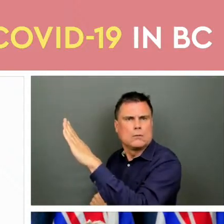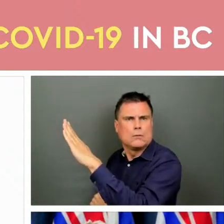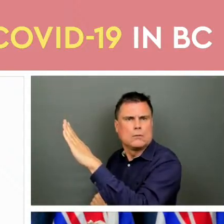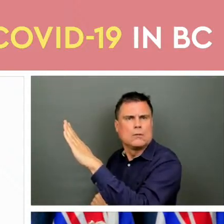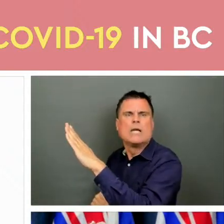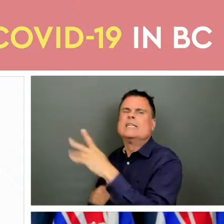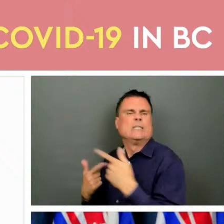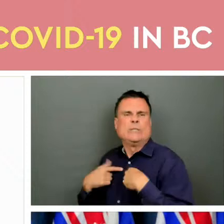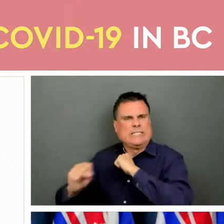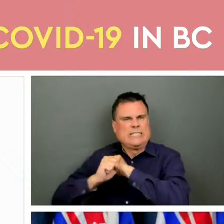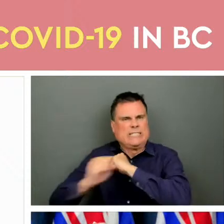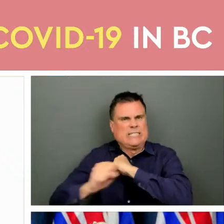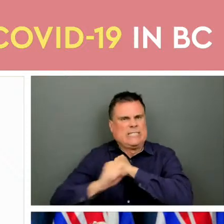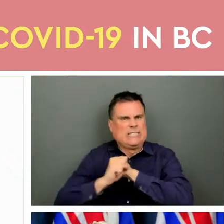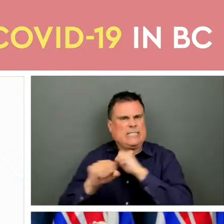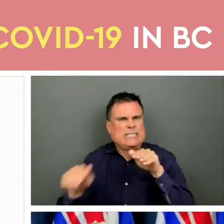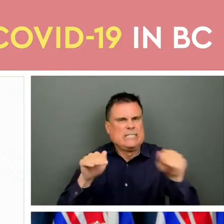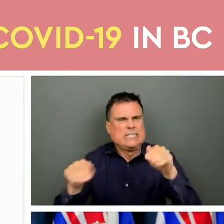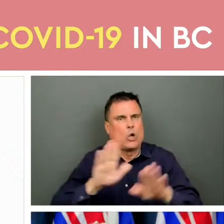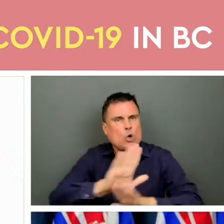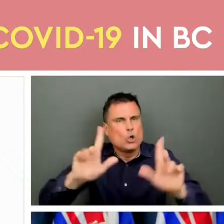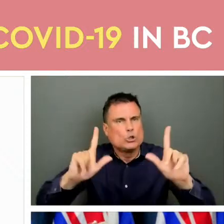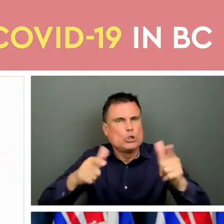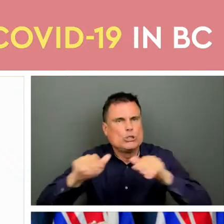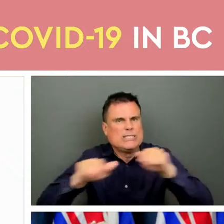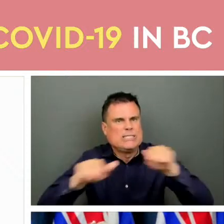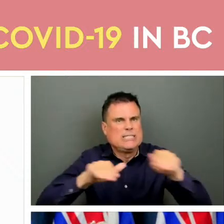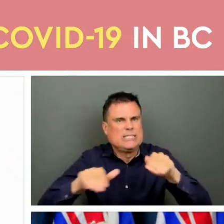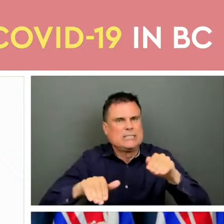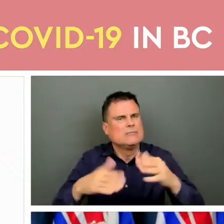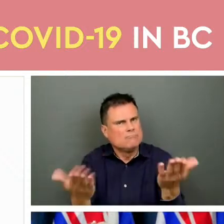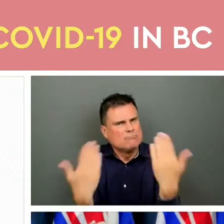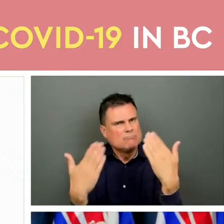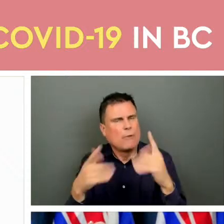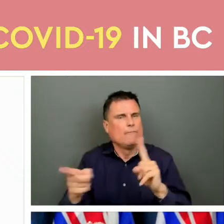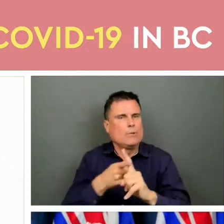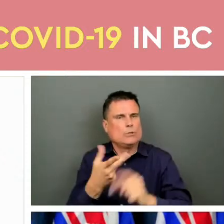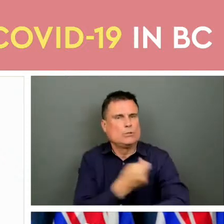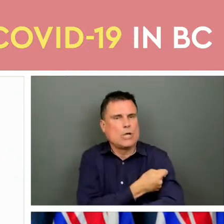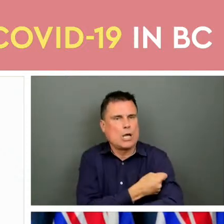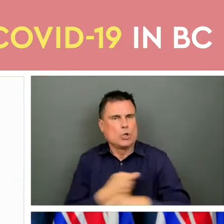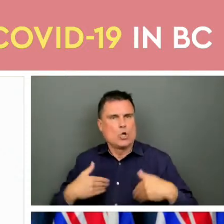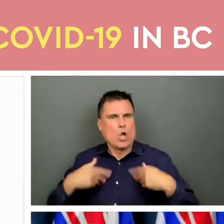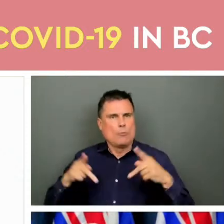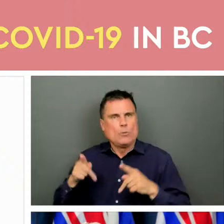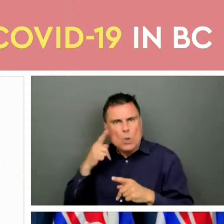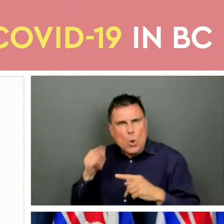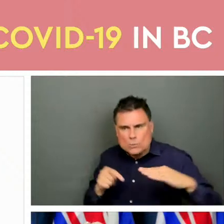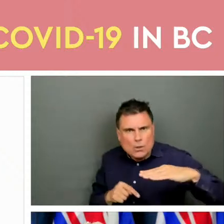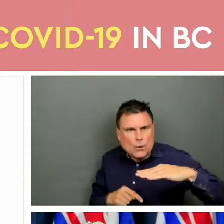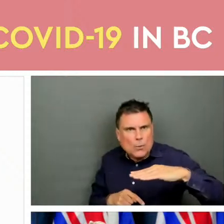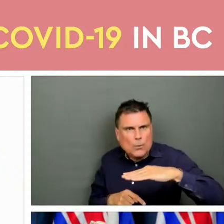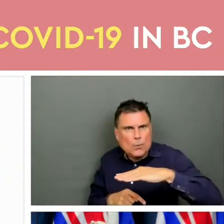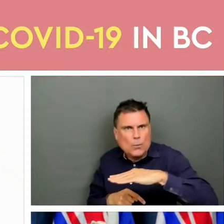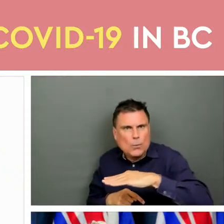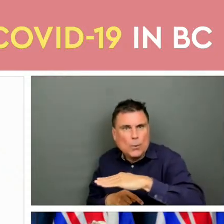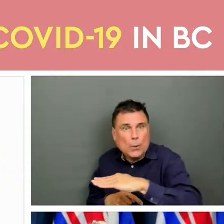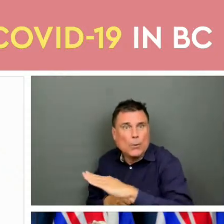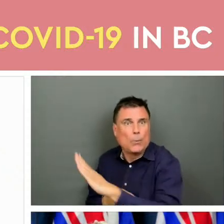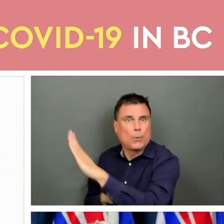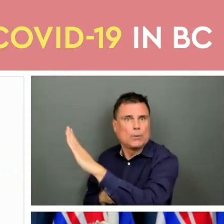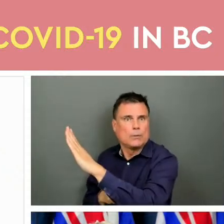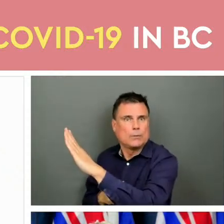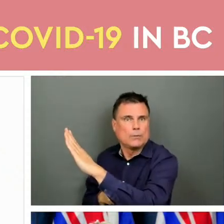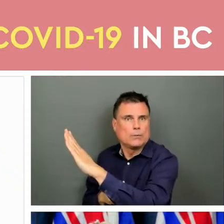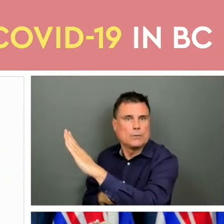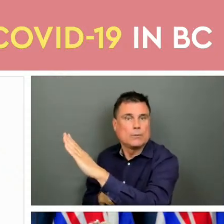are getting immunized, especially with first doses in the younger cohort. And then at the very end, the 12 plus